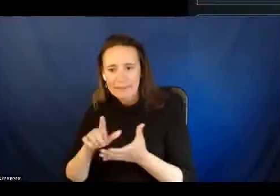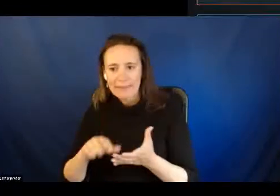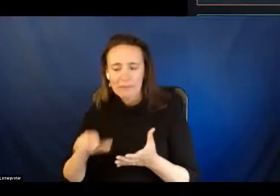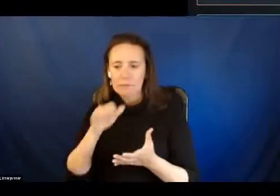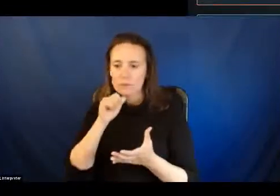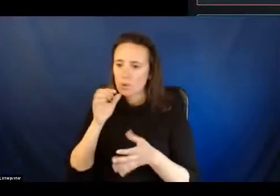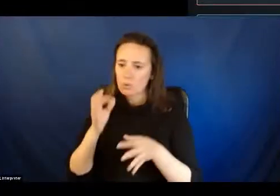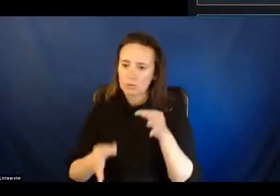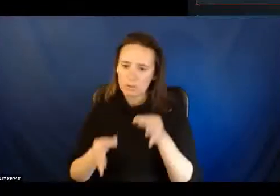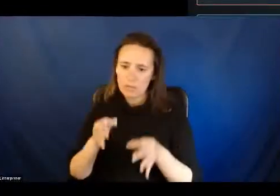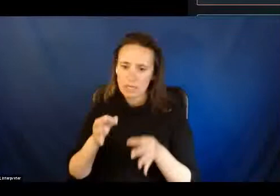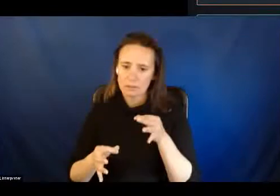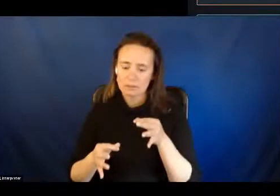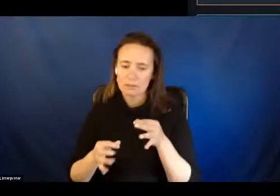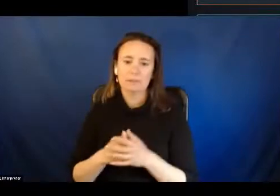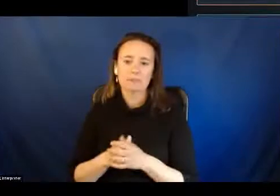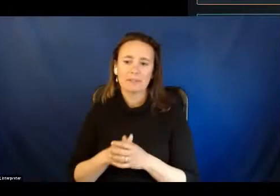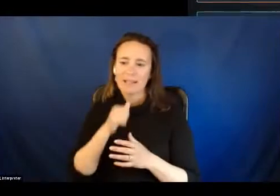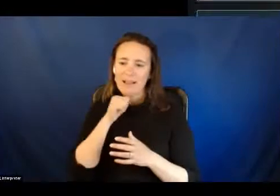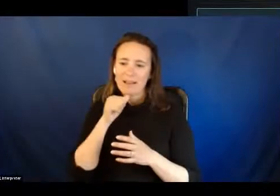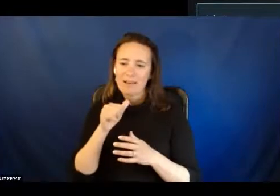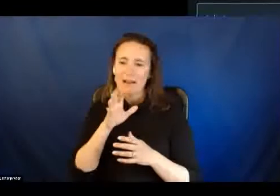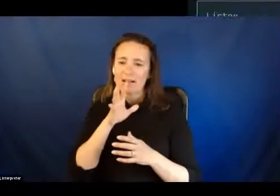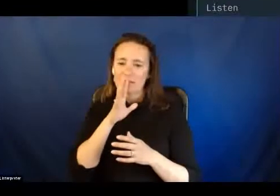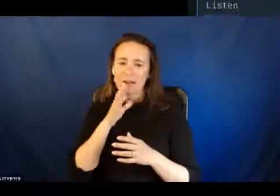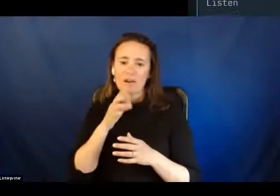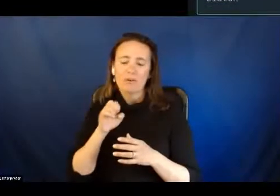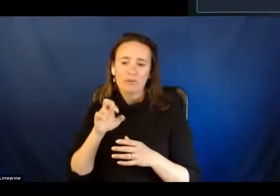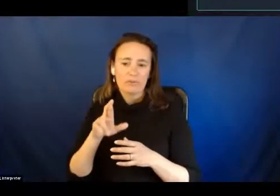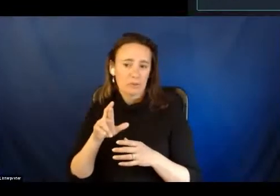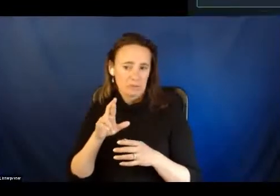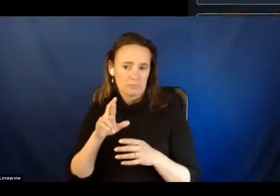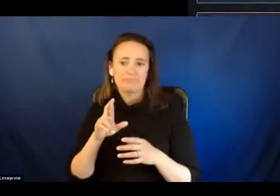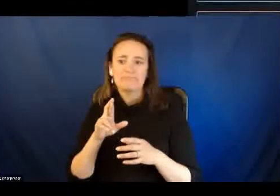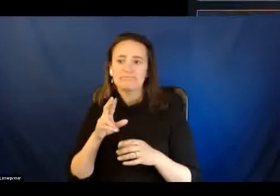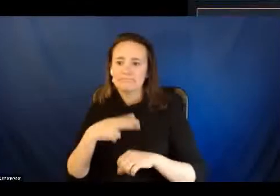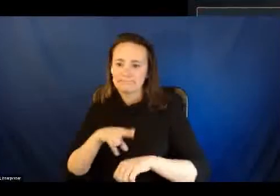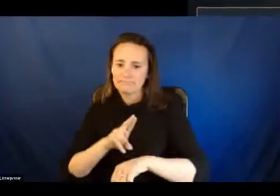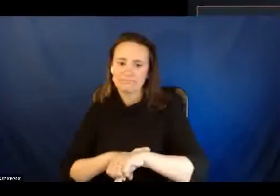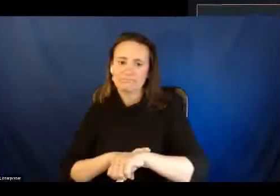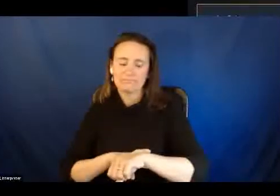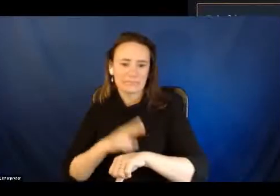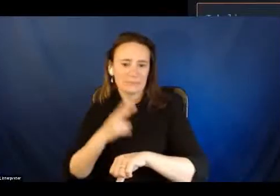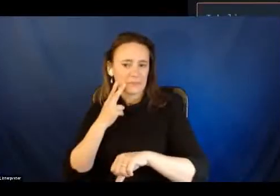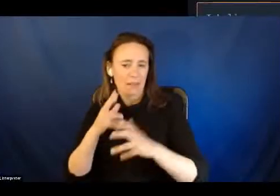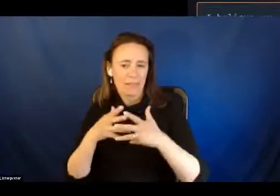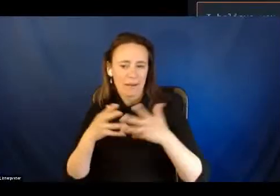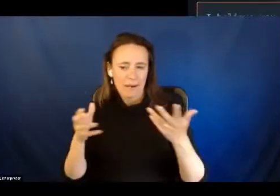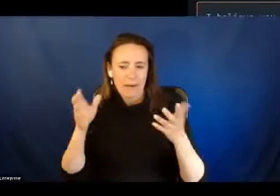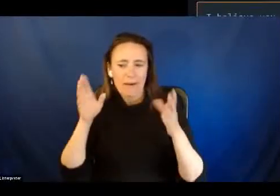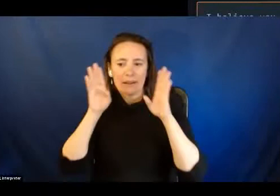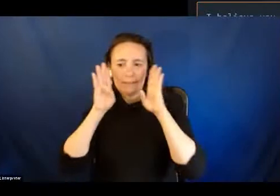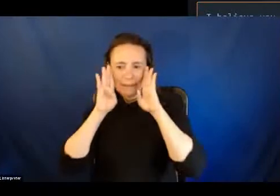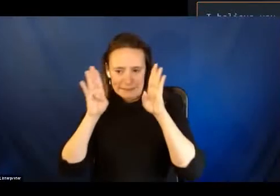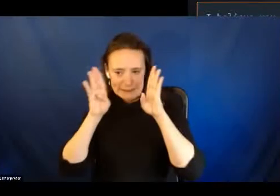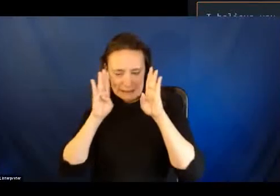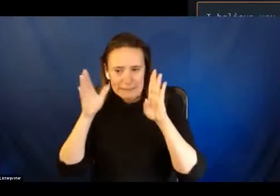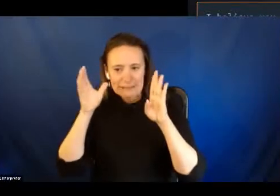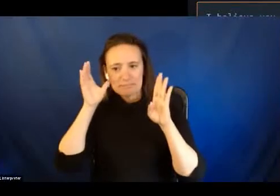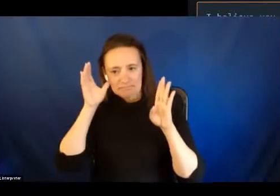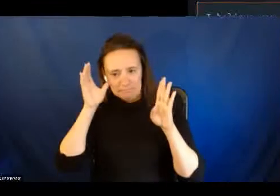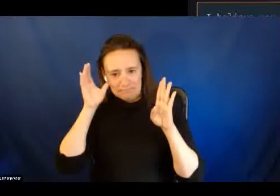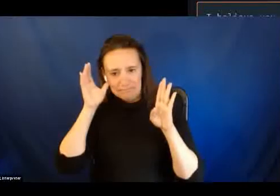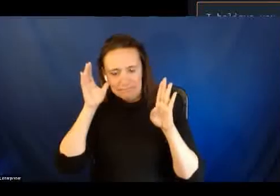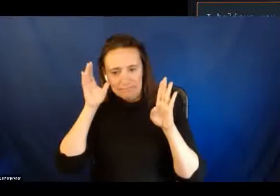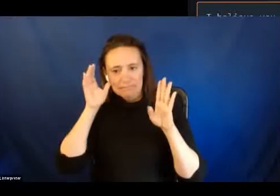not talking over them. Absolutely. Listen, I'm seeing a lot of listening and showing empathy. Let them